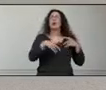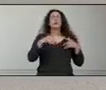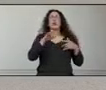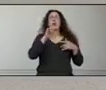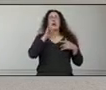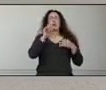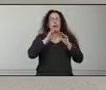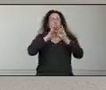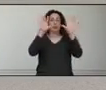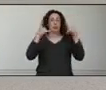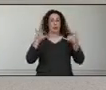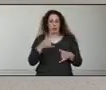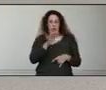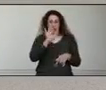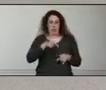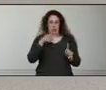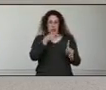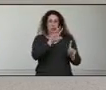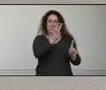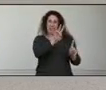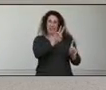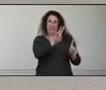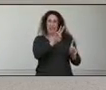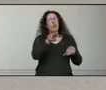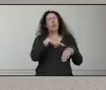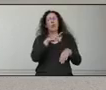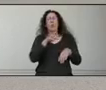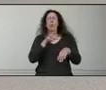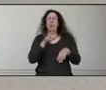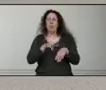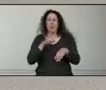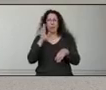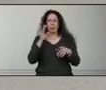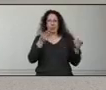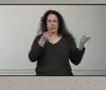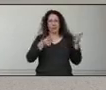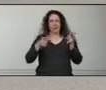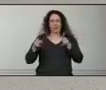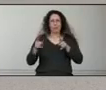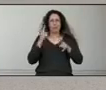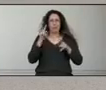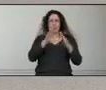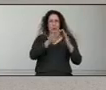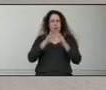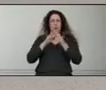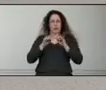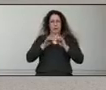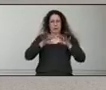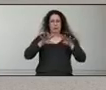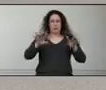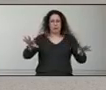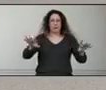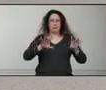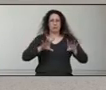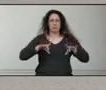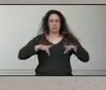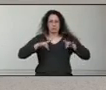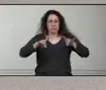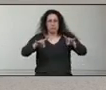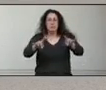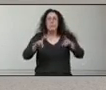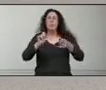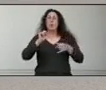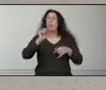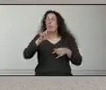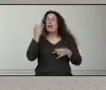those 7 cases just represent the normal amount you might expect given how much community transmission of COVID there is, or if it represents